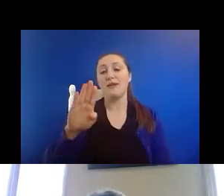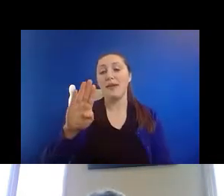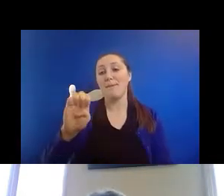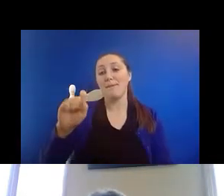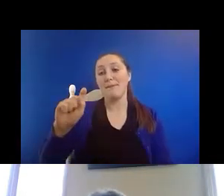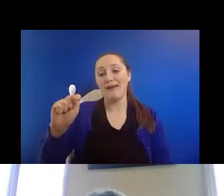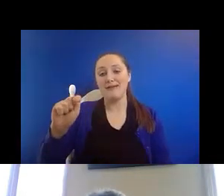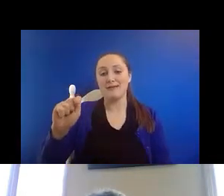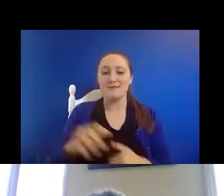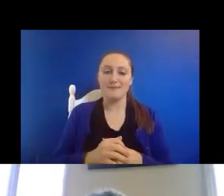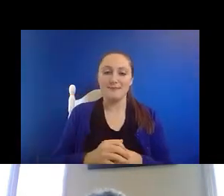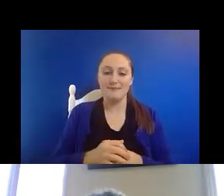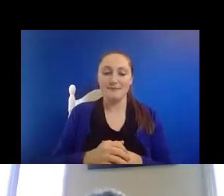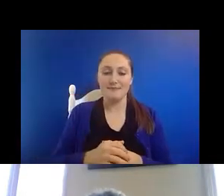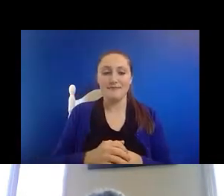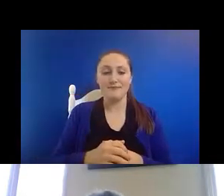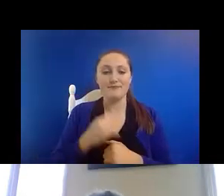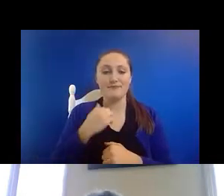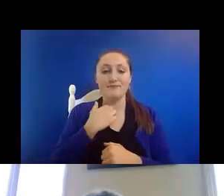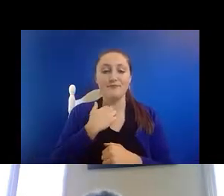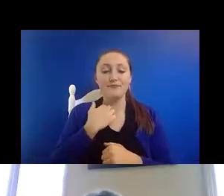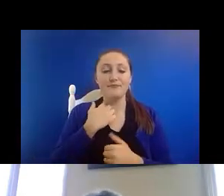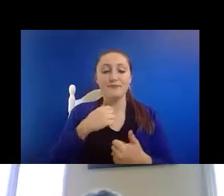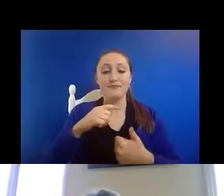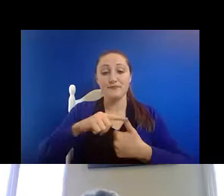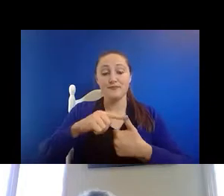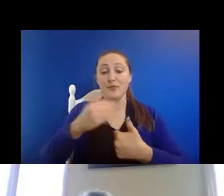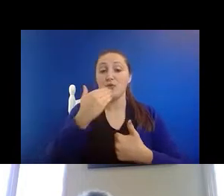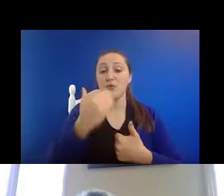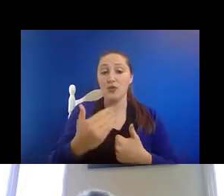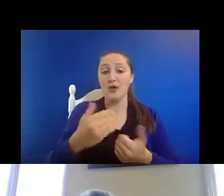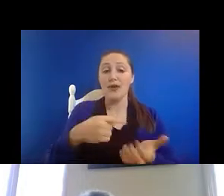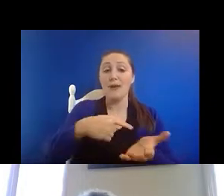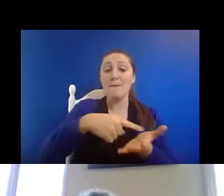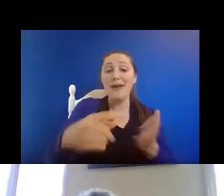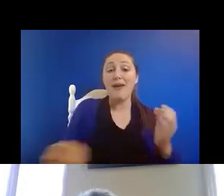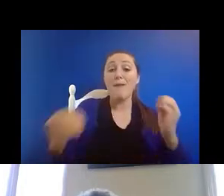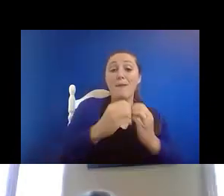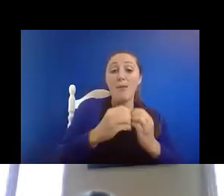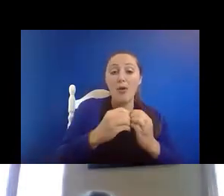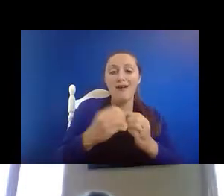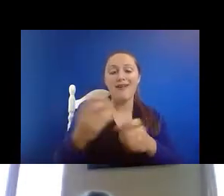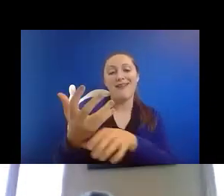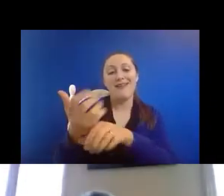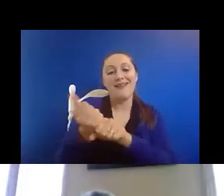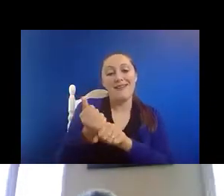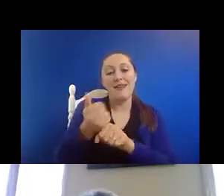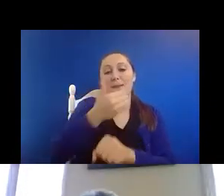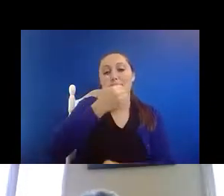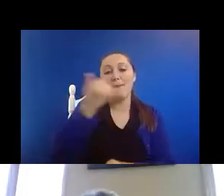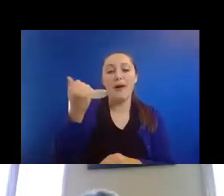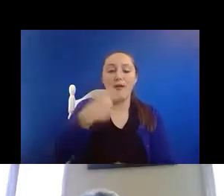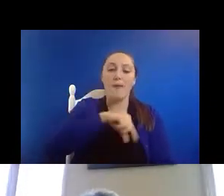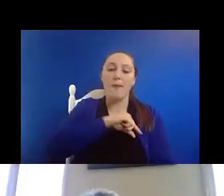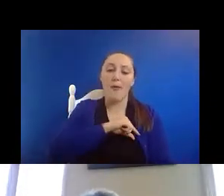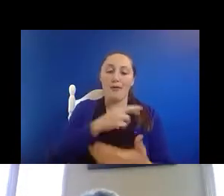the funder paying more, but getting better quality and outcomes. And typically you would expect if you're paying more,